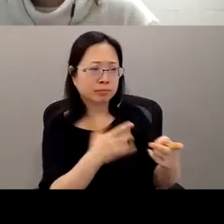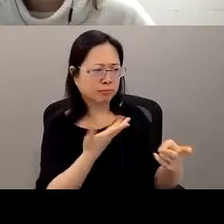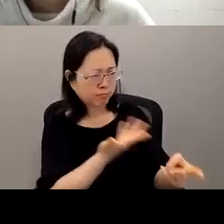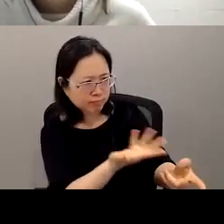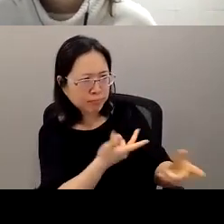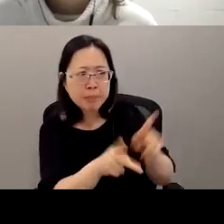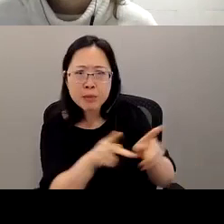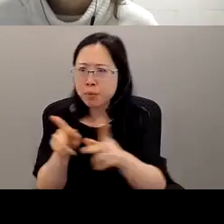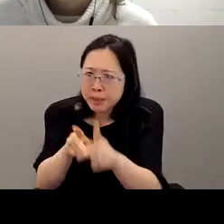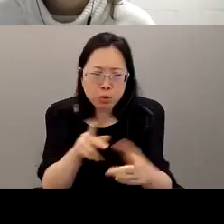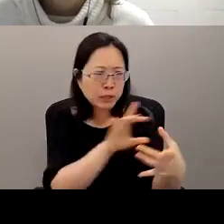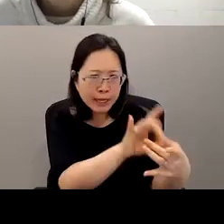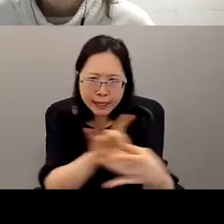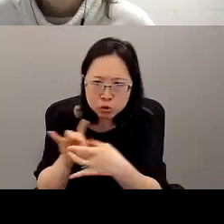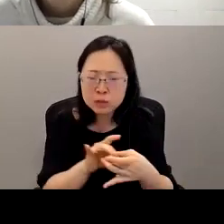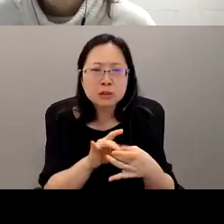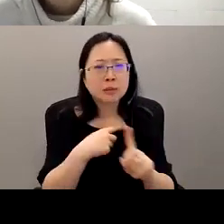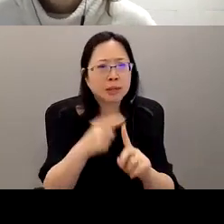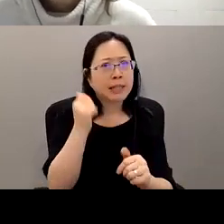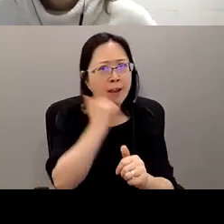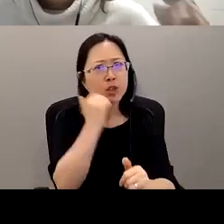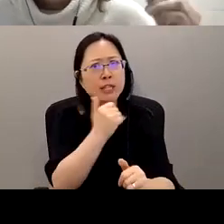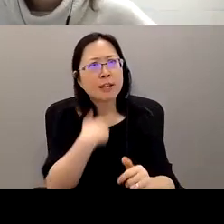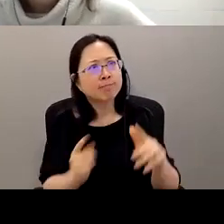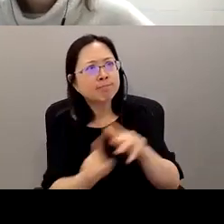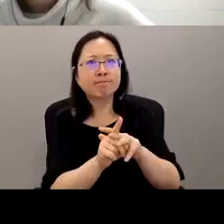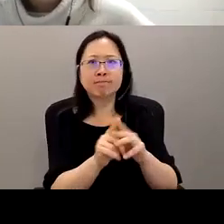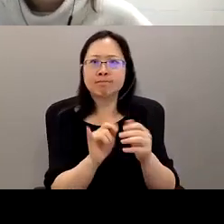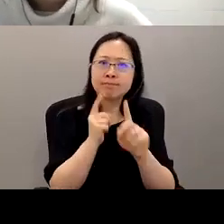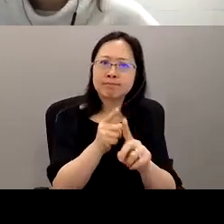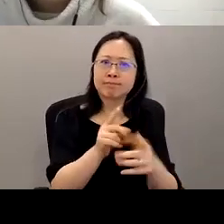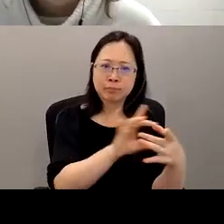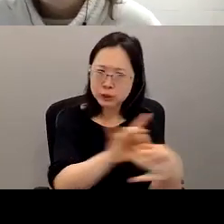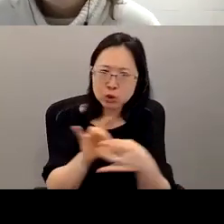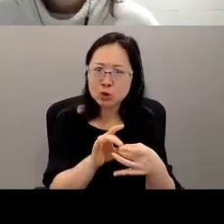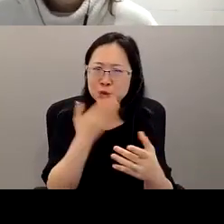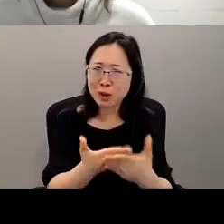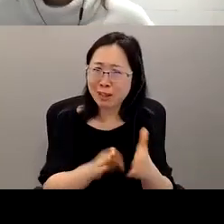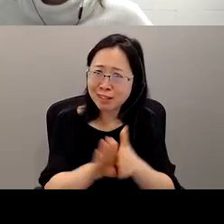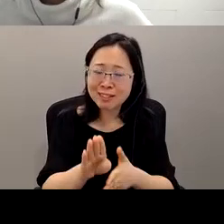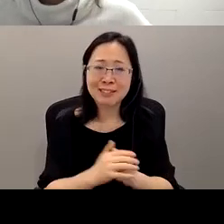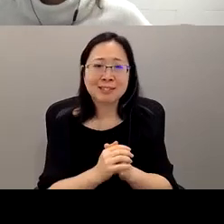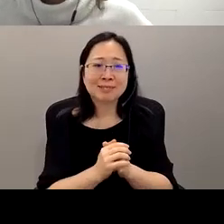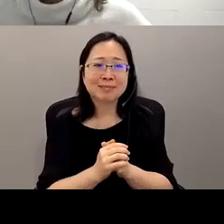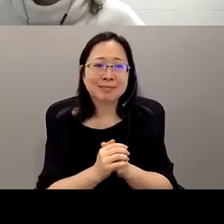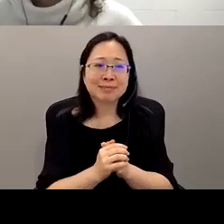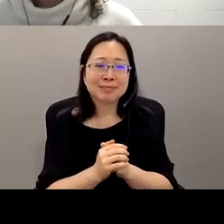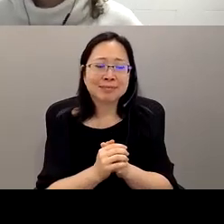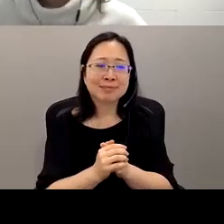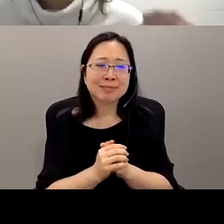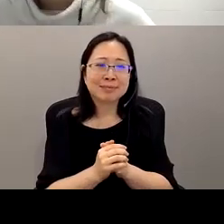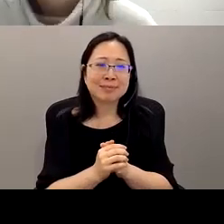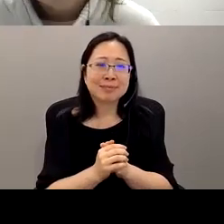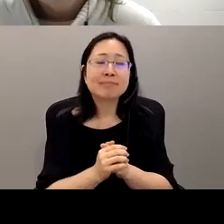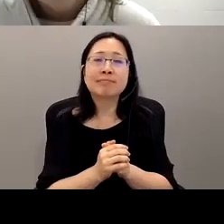we show up every day in our community. We also want to make sure that our systems don't look